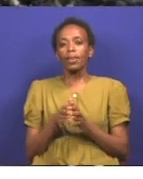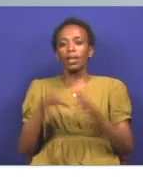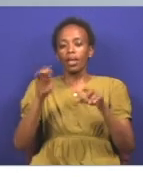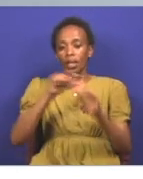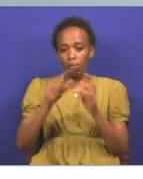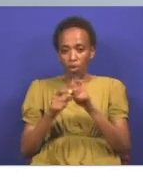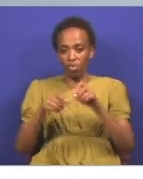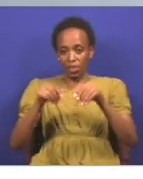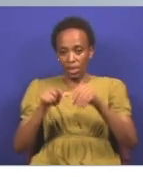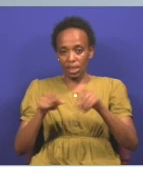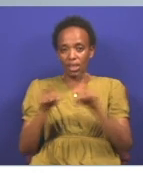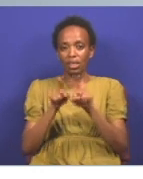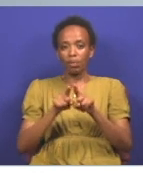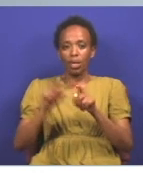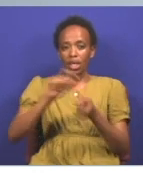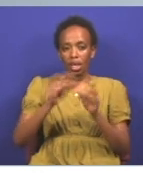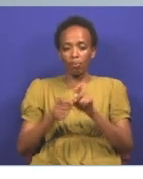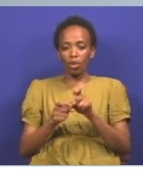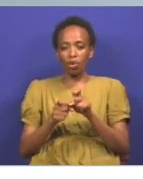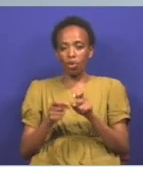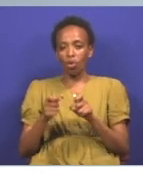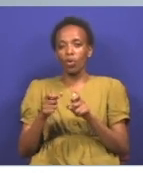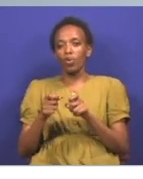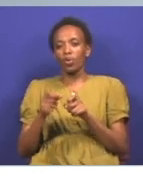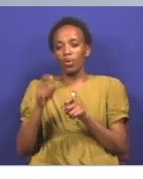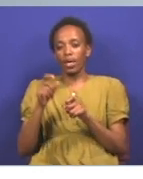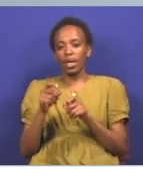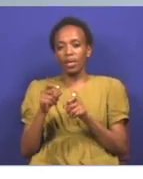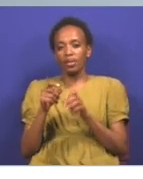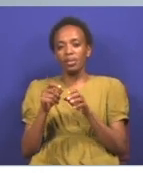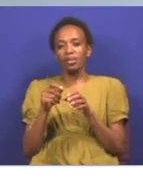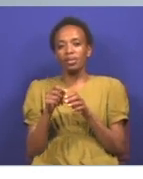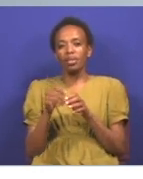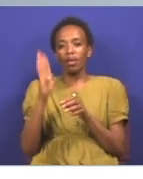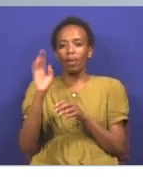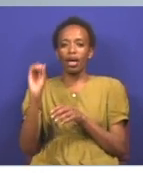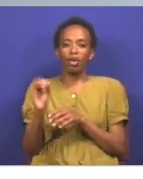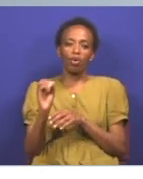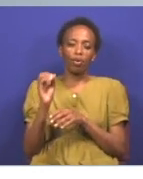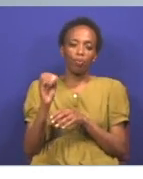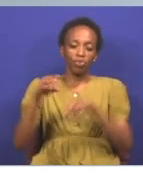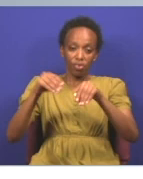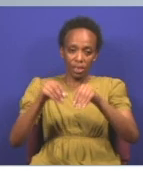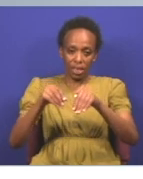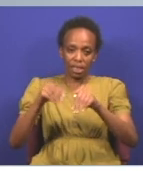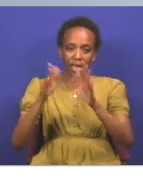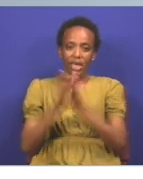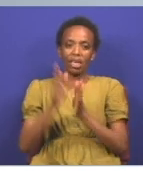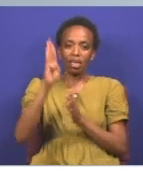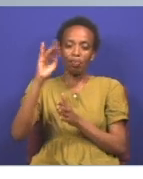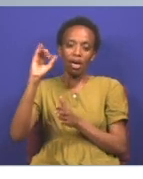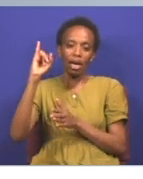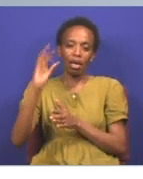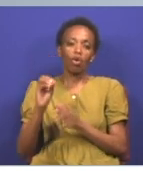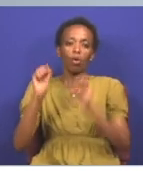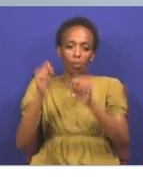fertilizers and chemical pesticides and herbicides. Biofertilizers and bioinputs are able to heal that